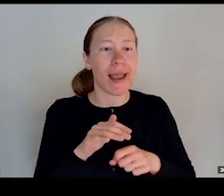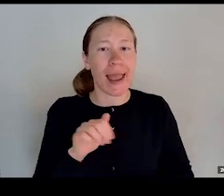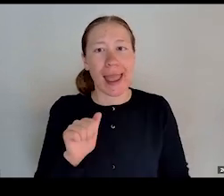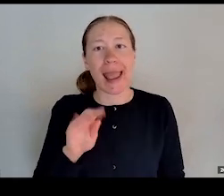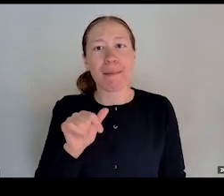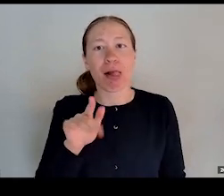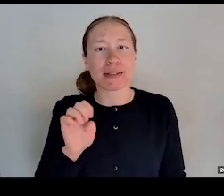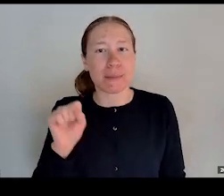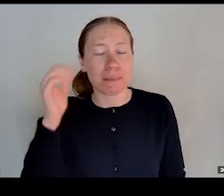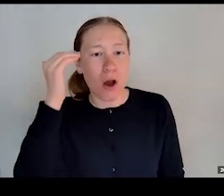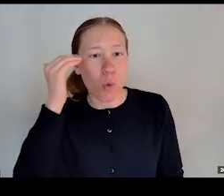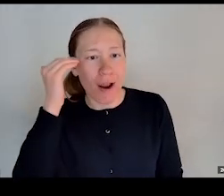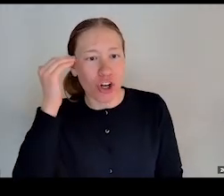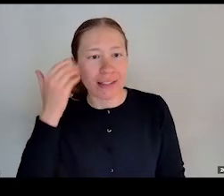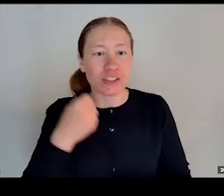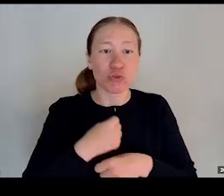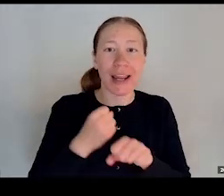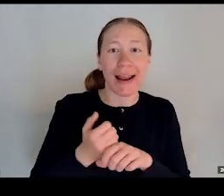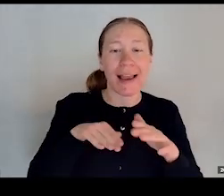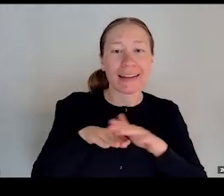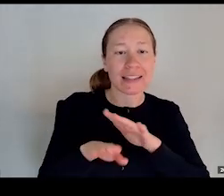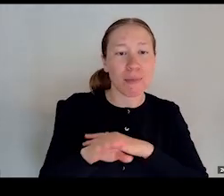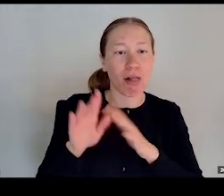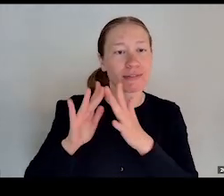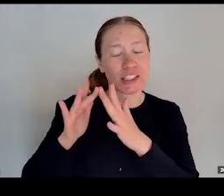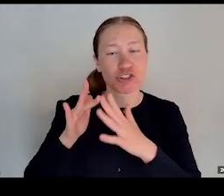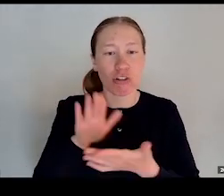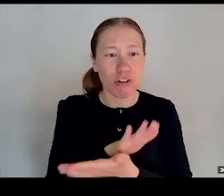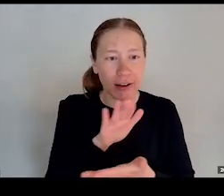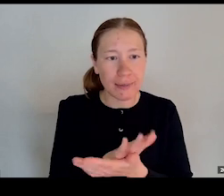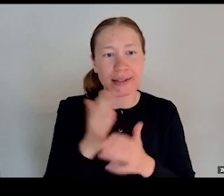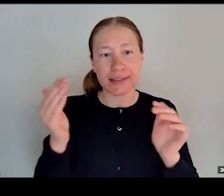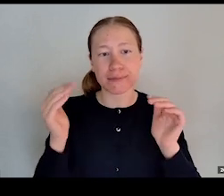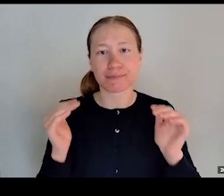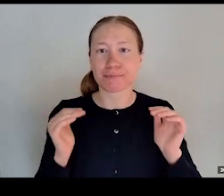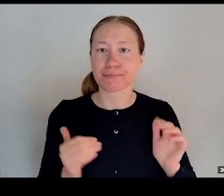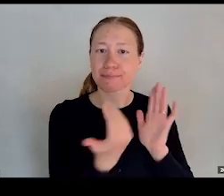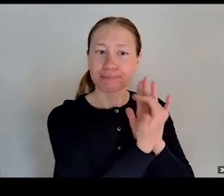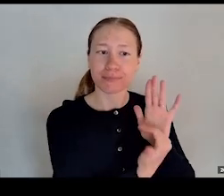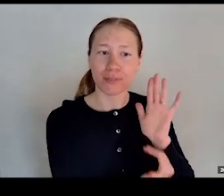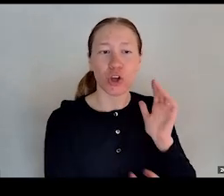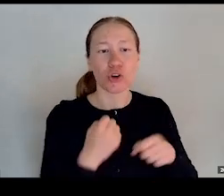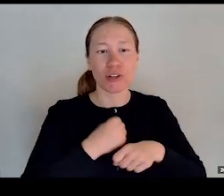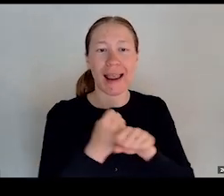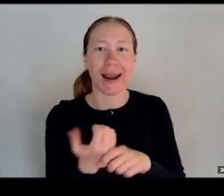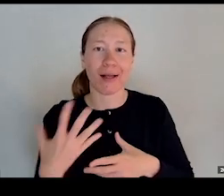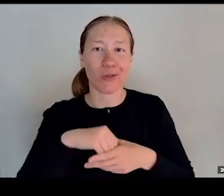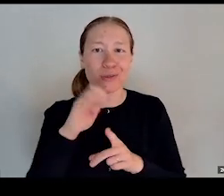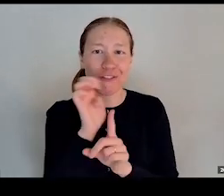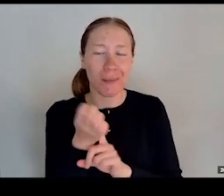inclusive environments, disability awareness, reasonable accommodations in the interactive process.